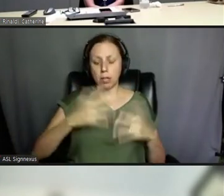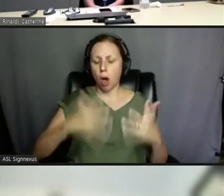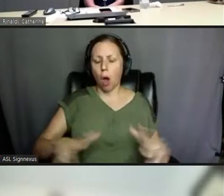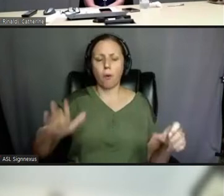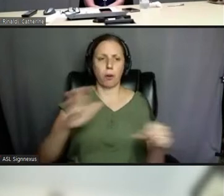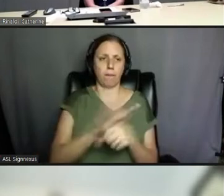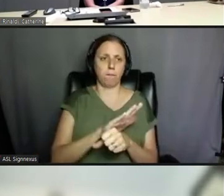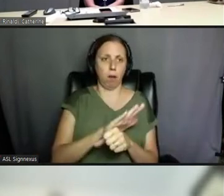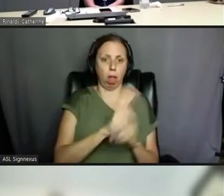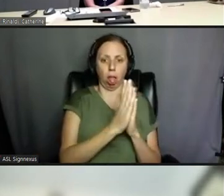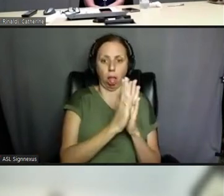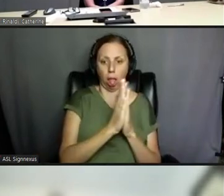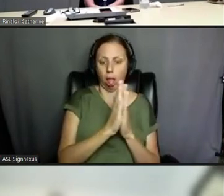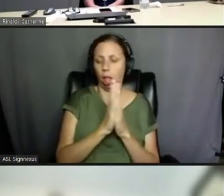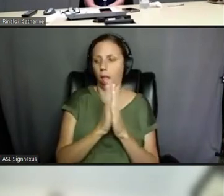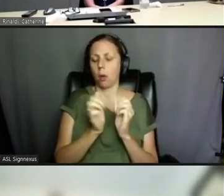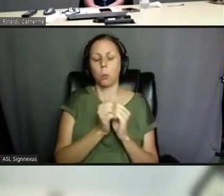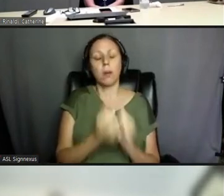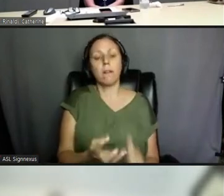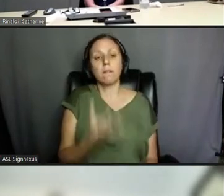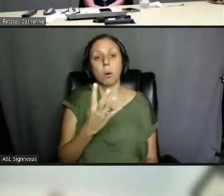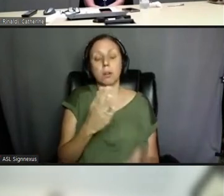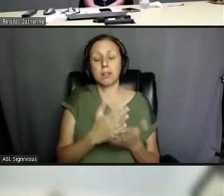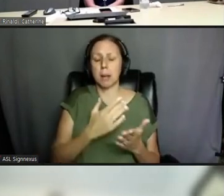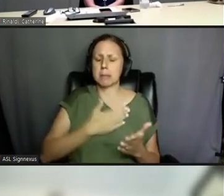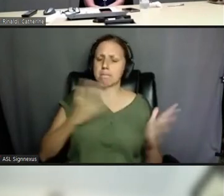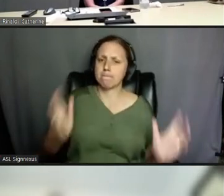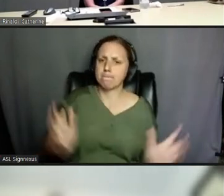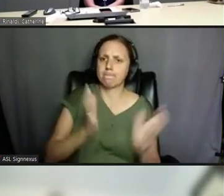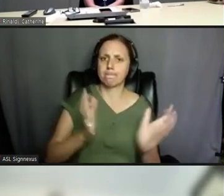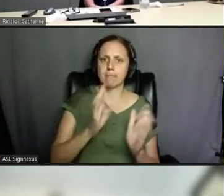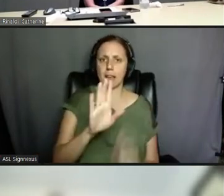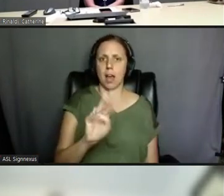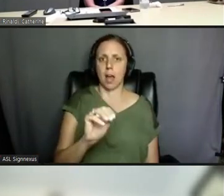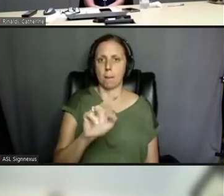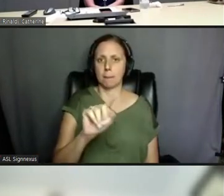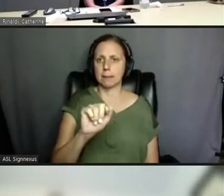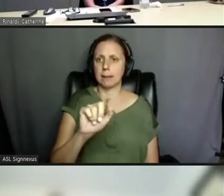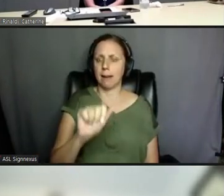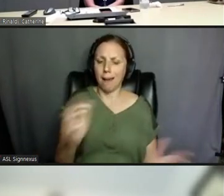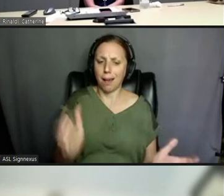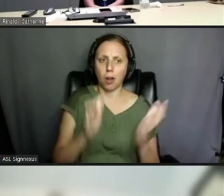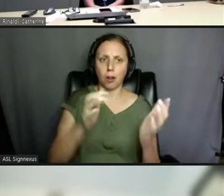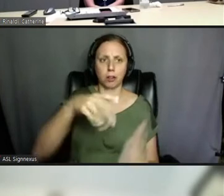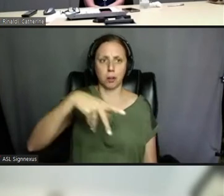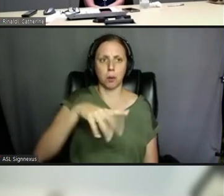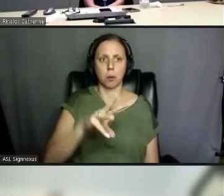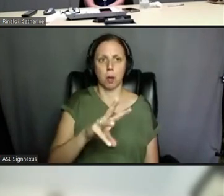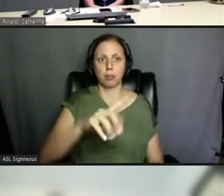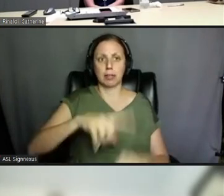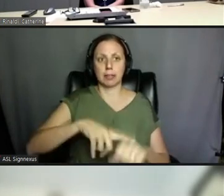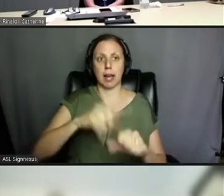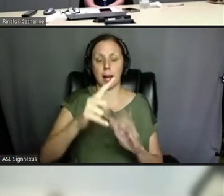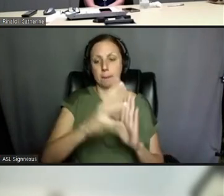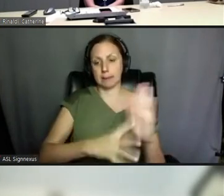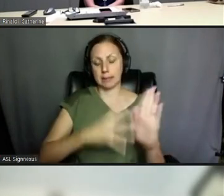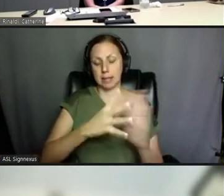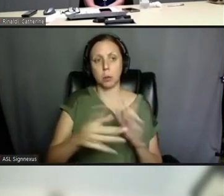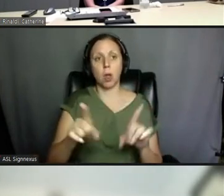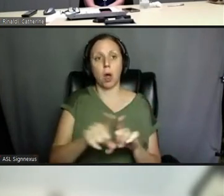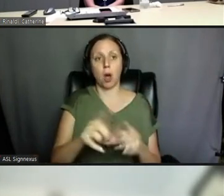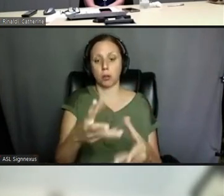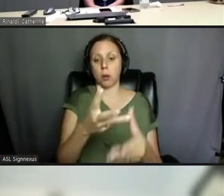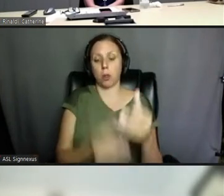four stops. I strongly urge the MTA to reconsider the Port Washington timetables and the loss of the express